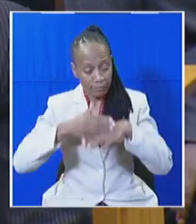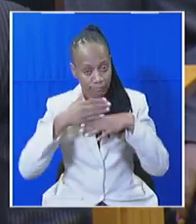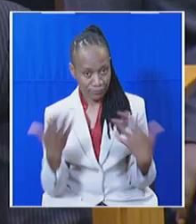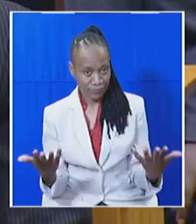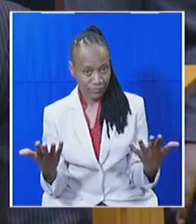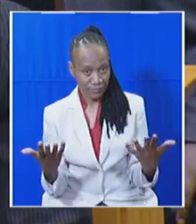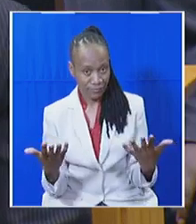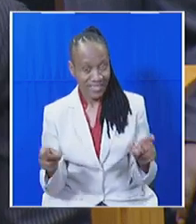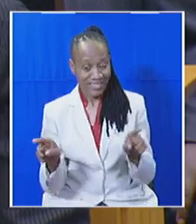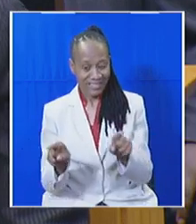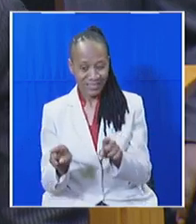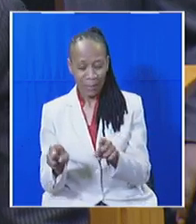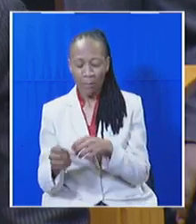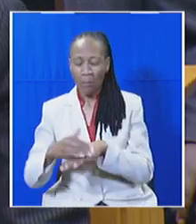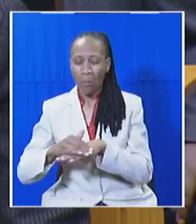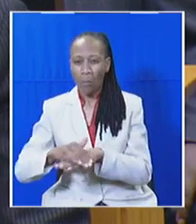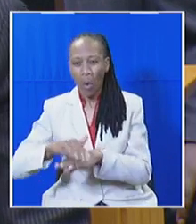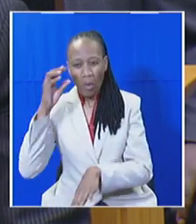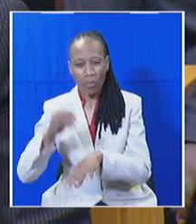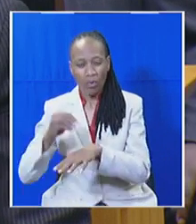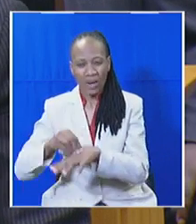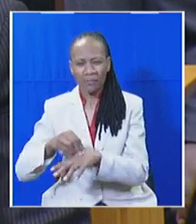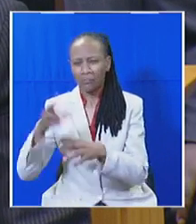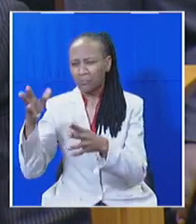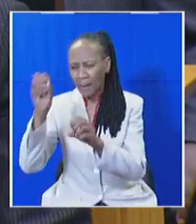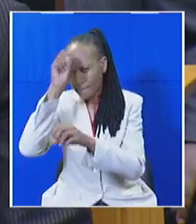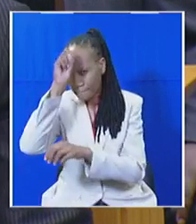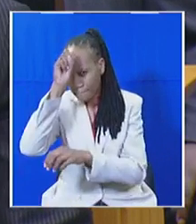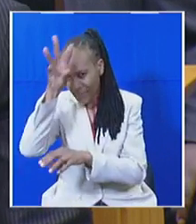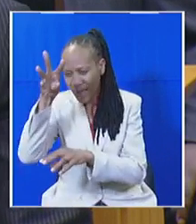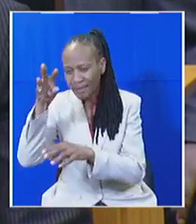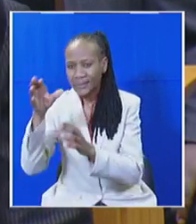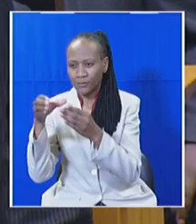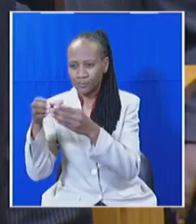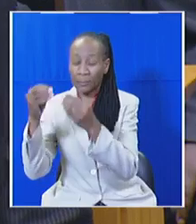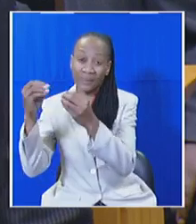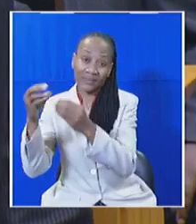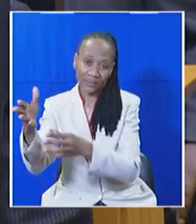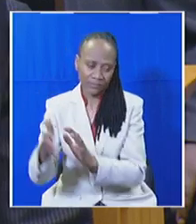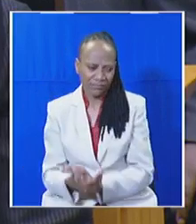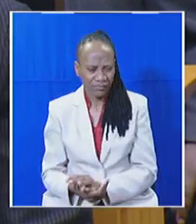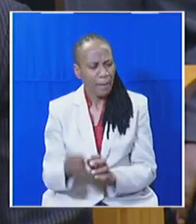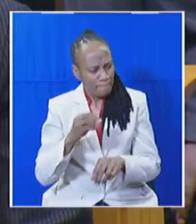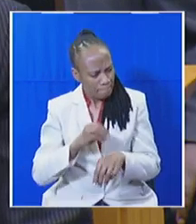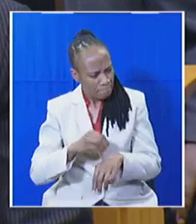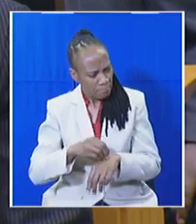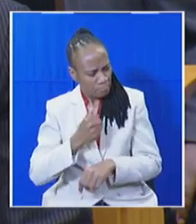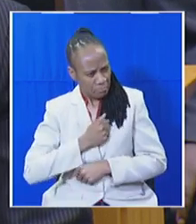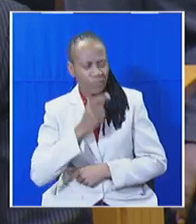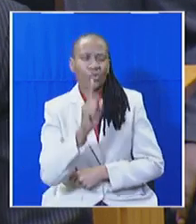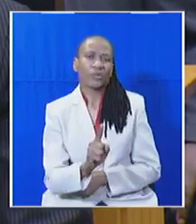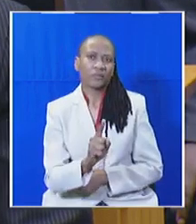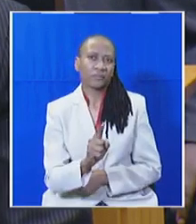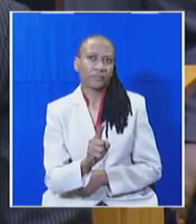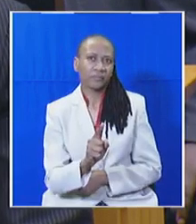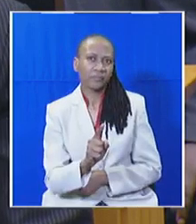what's happening in the mining sector, manufacturing sector. My difficulty here, Honorable President, is that you